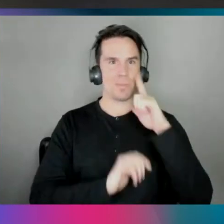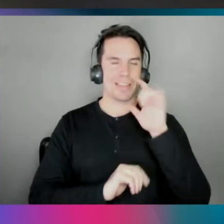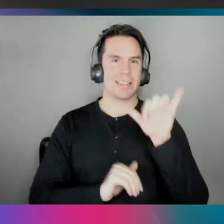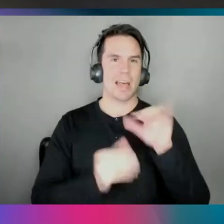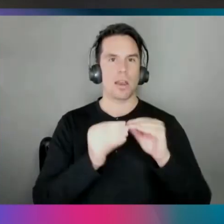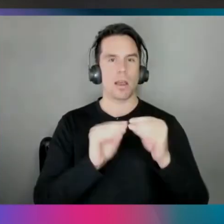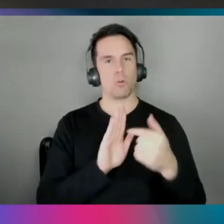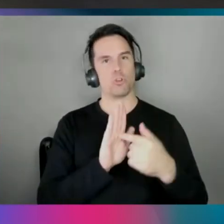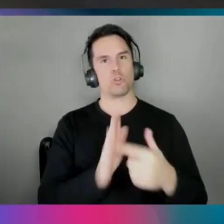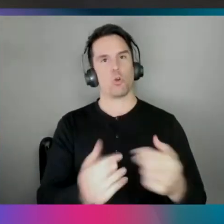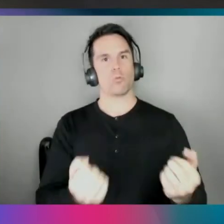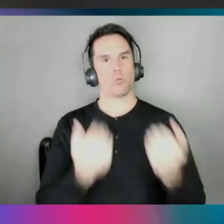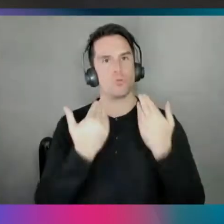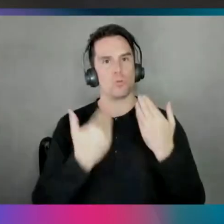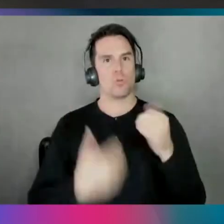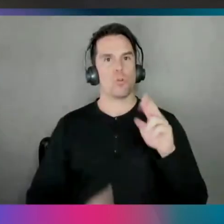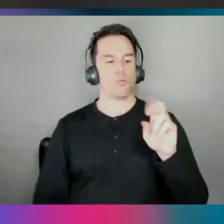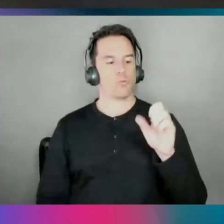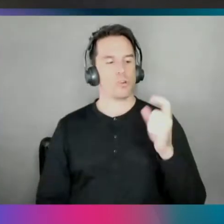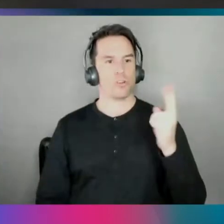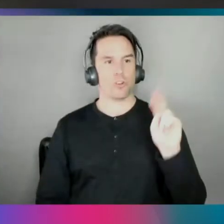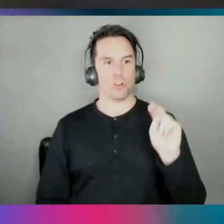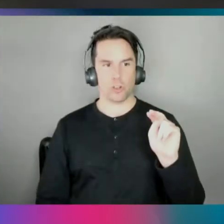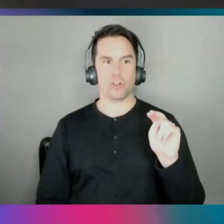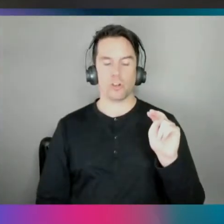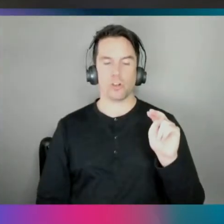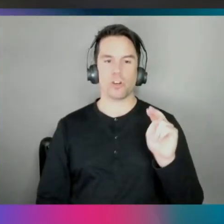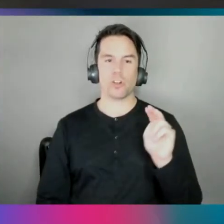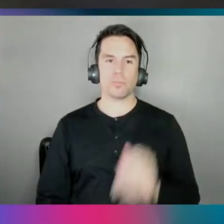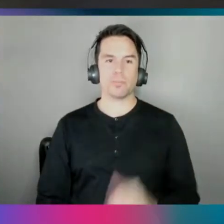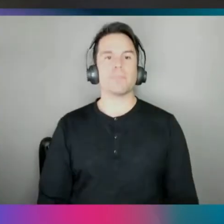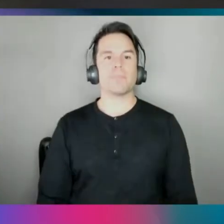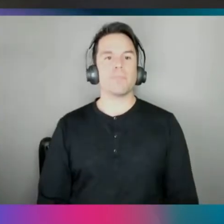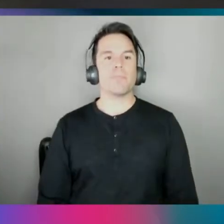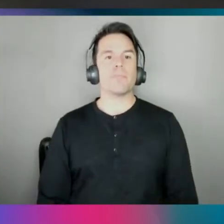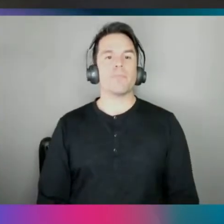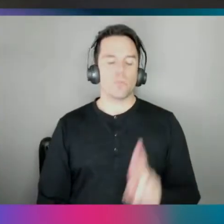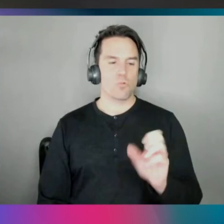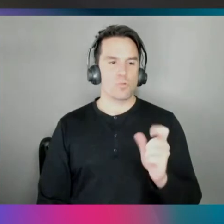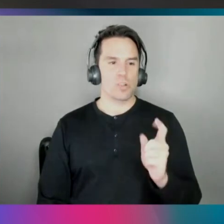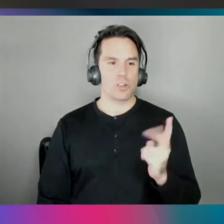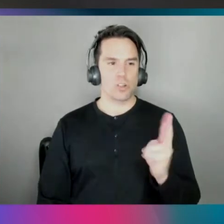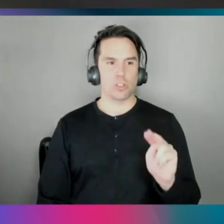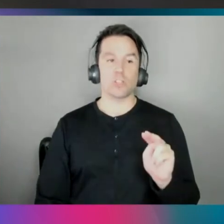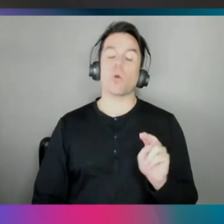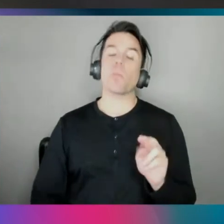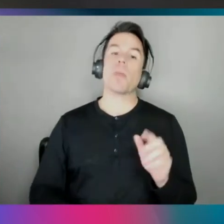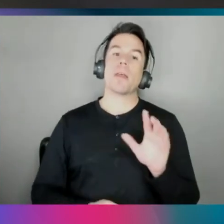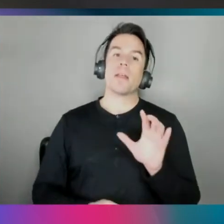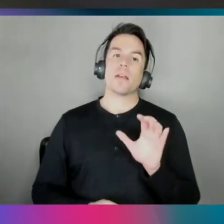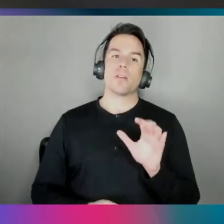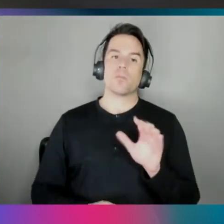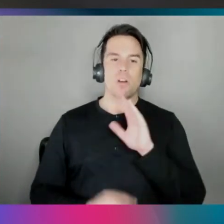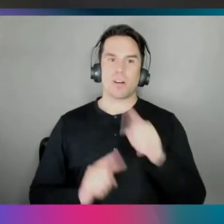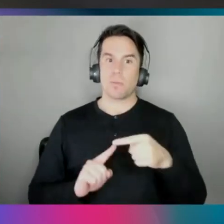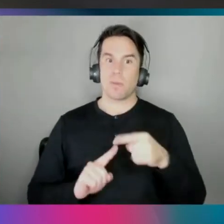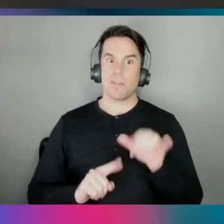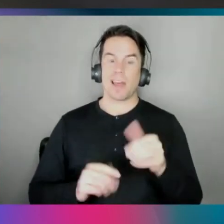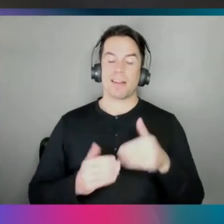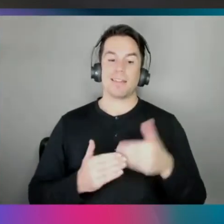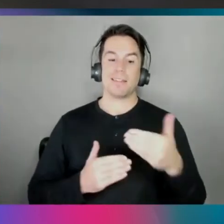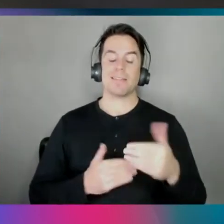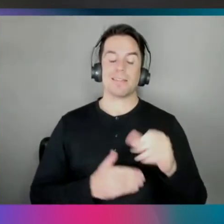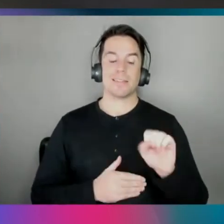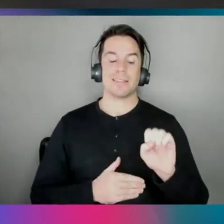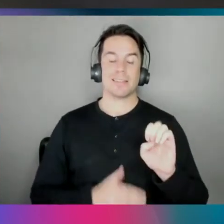some negative values. But, again, we talked about this in the second episode about how important it is to look at your data